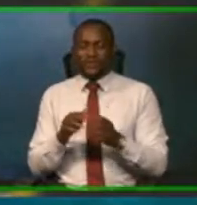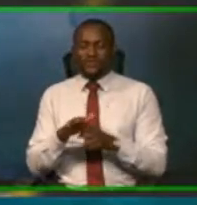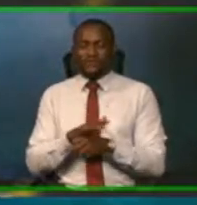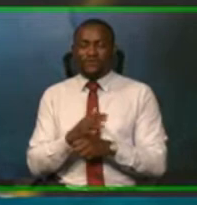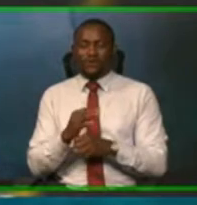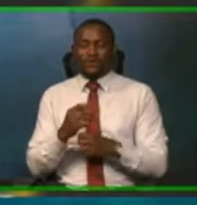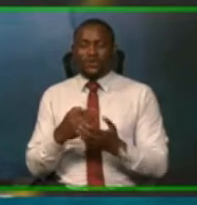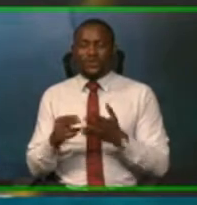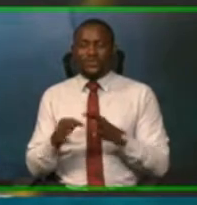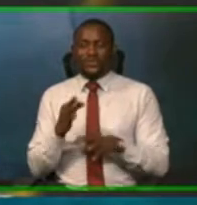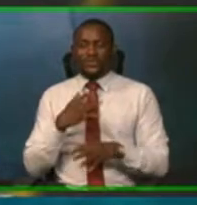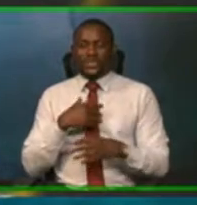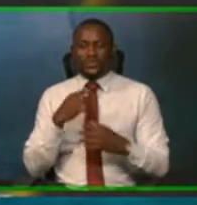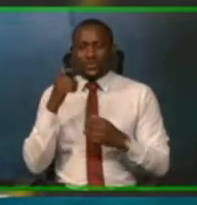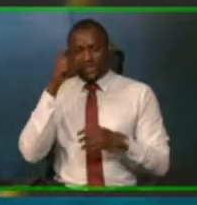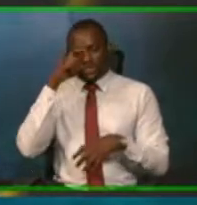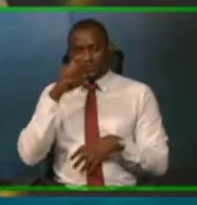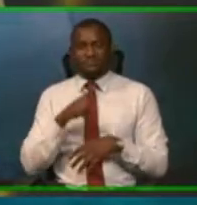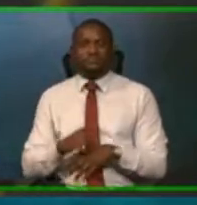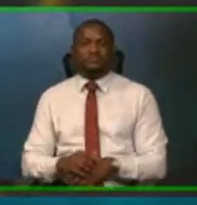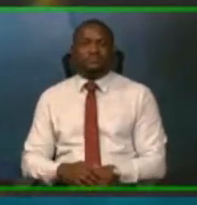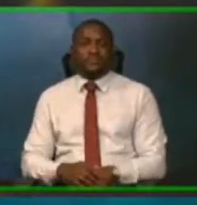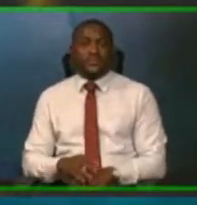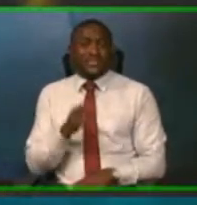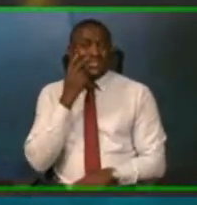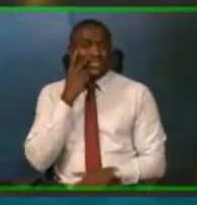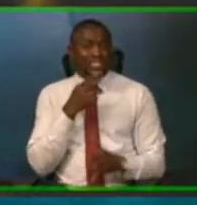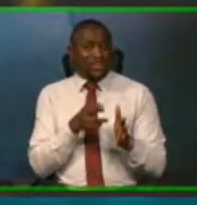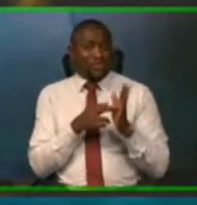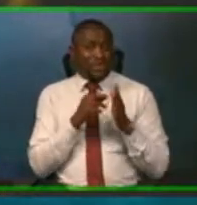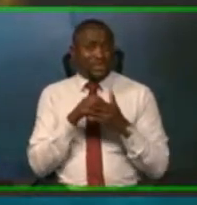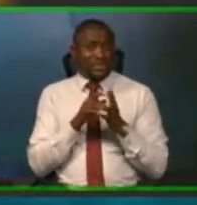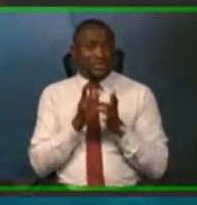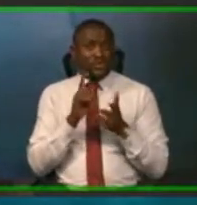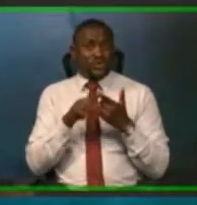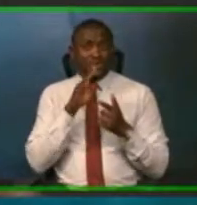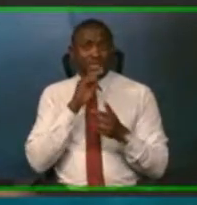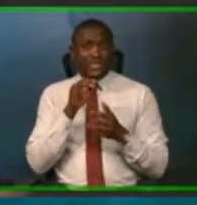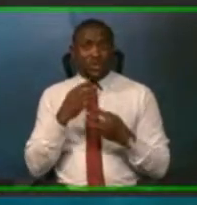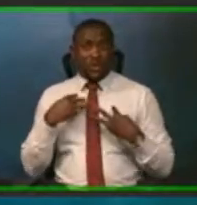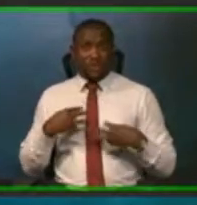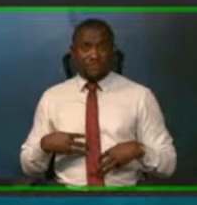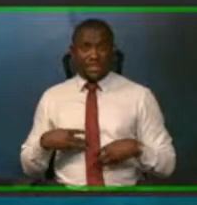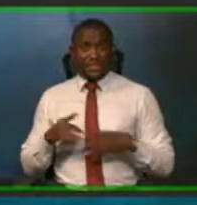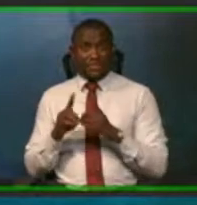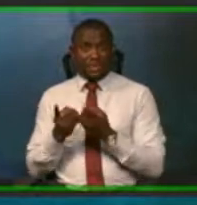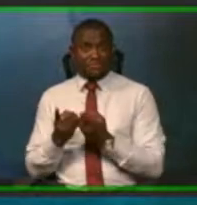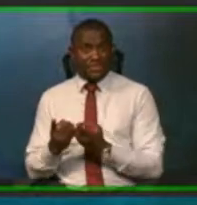Ghost and wisdom. Can you imagine the requirement in the Bible for being in the welfare department?